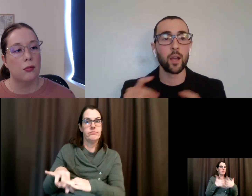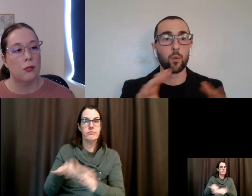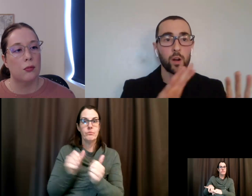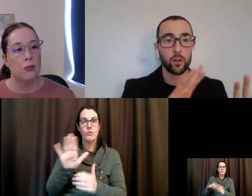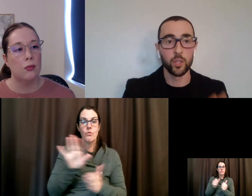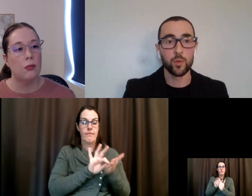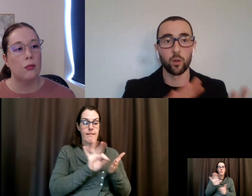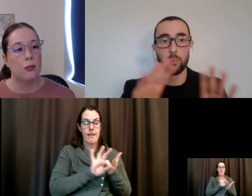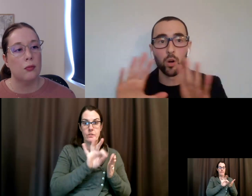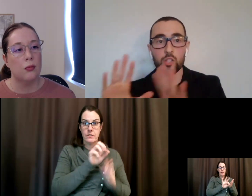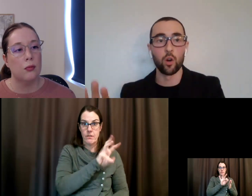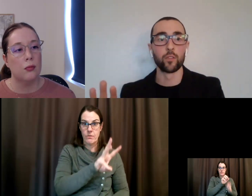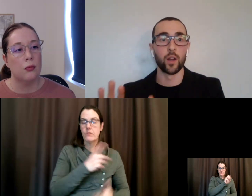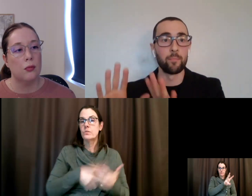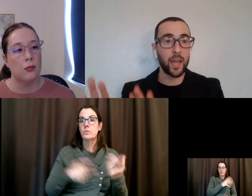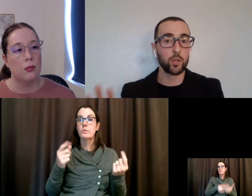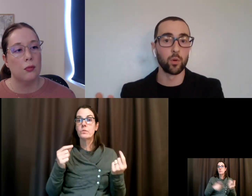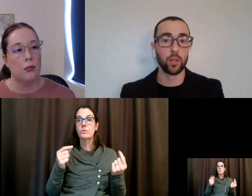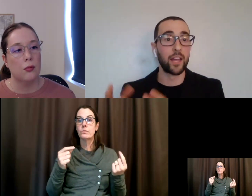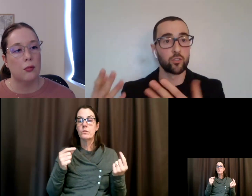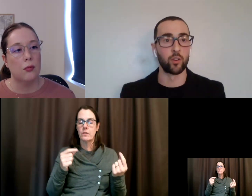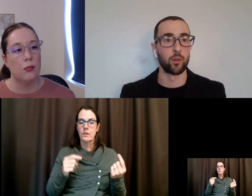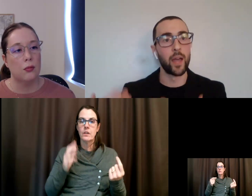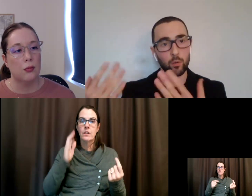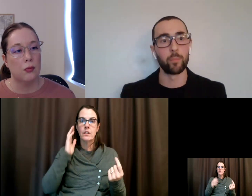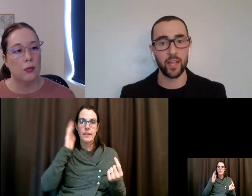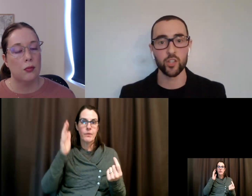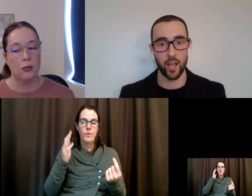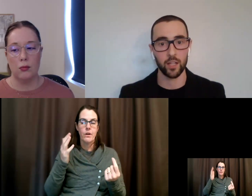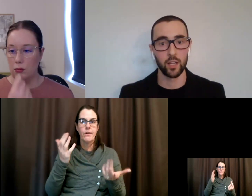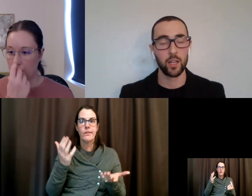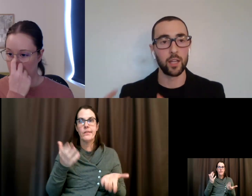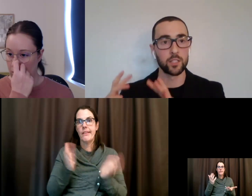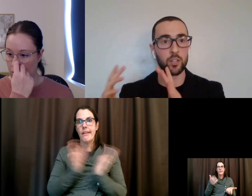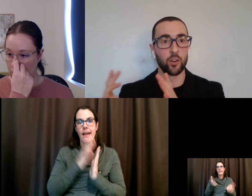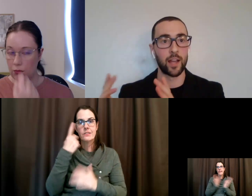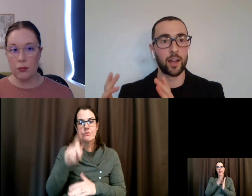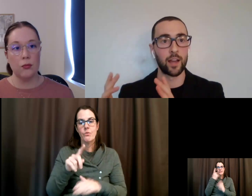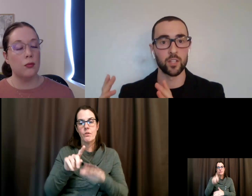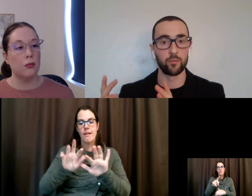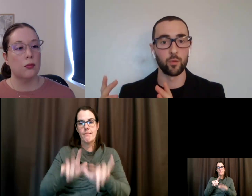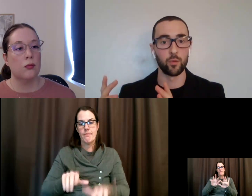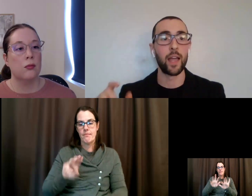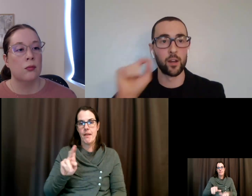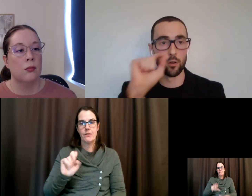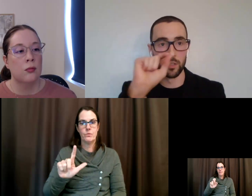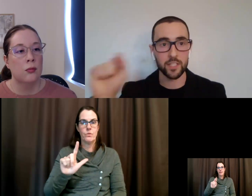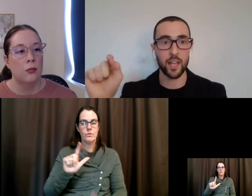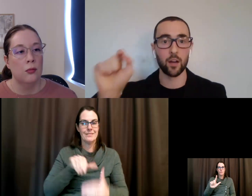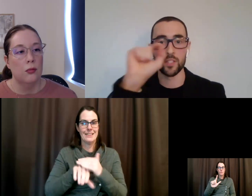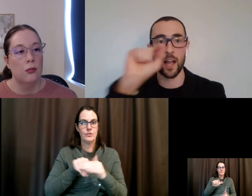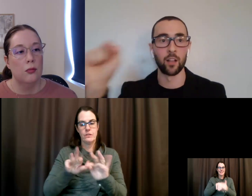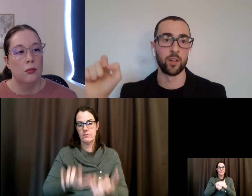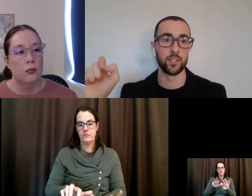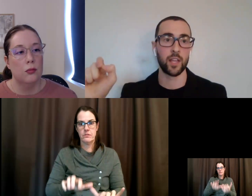software, what it'll do is it'll push over a manual entry or a manual paycheck into your accounting software, and it'll